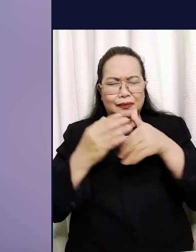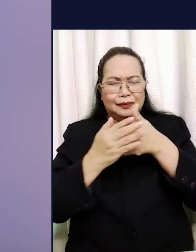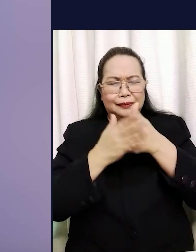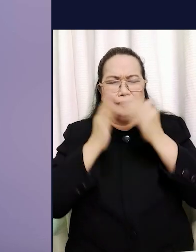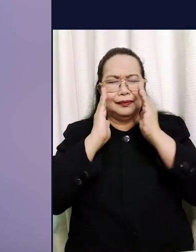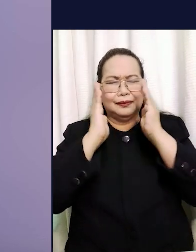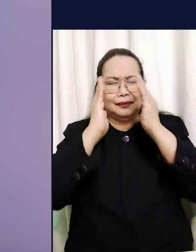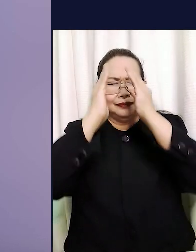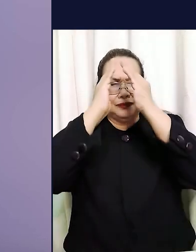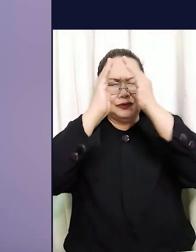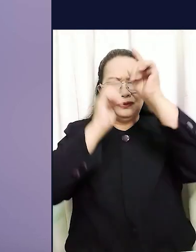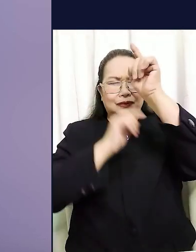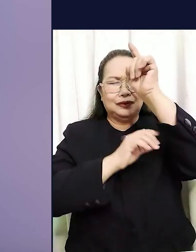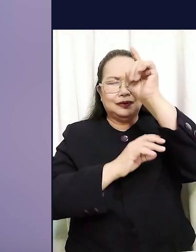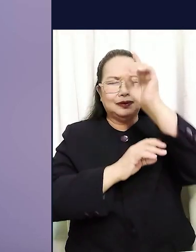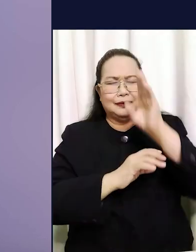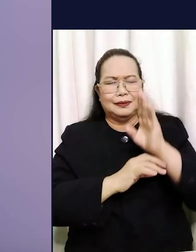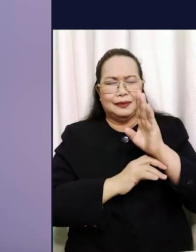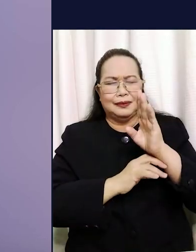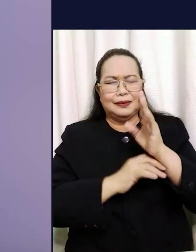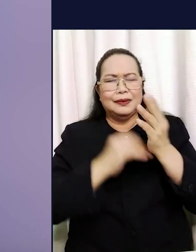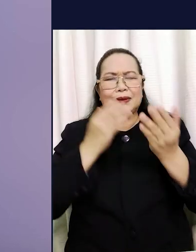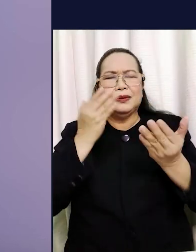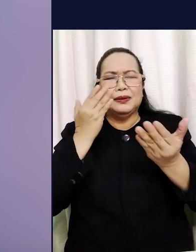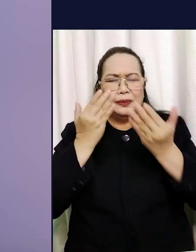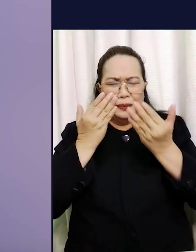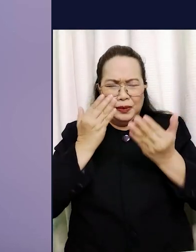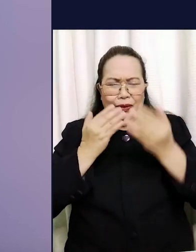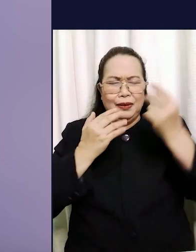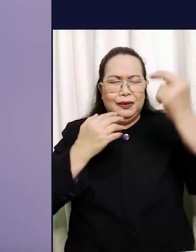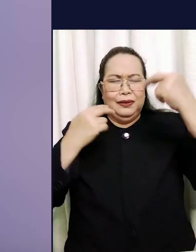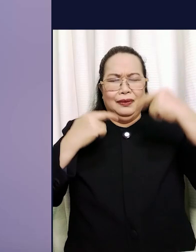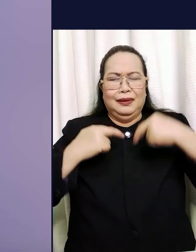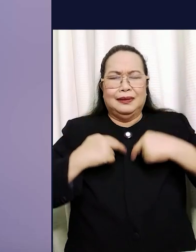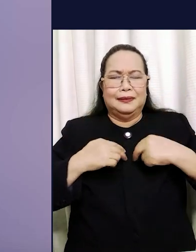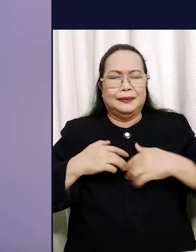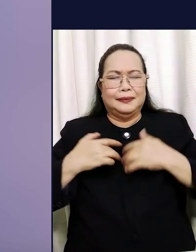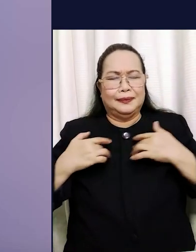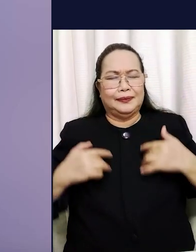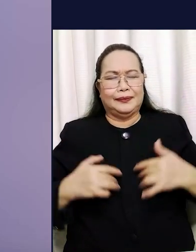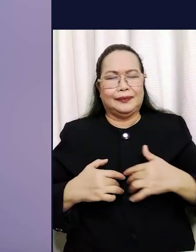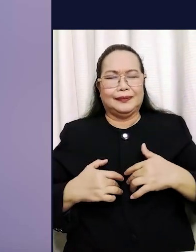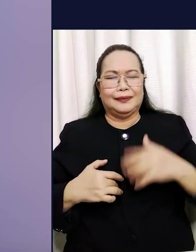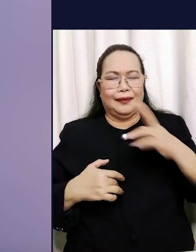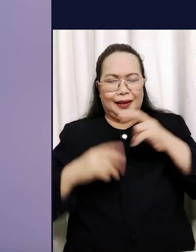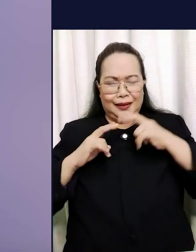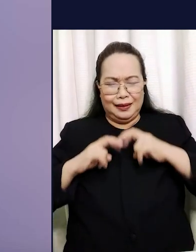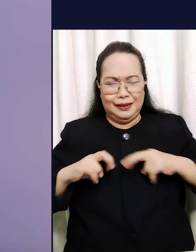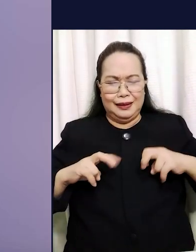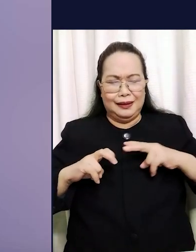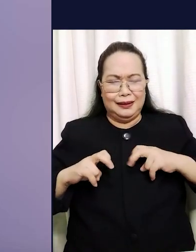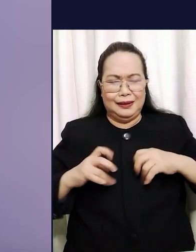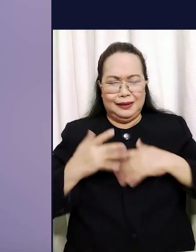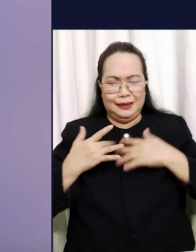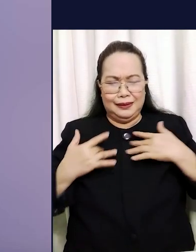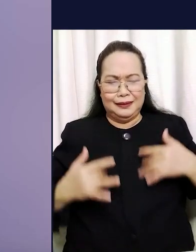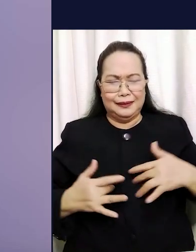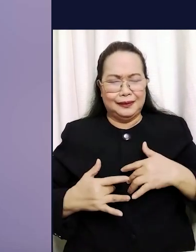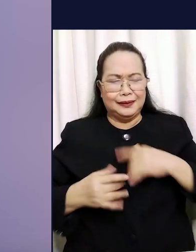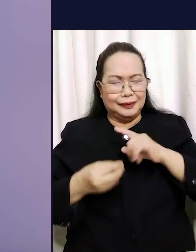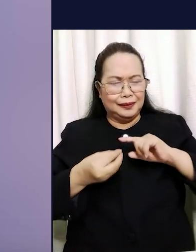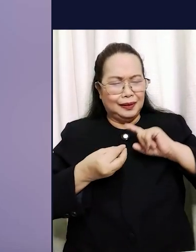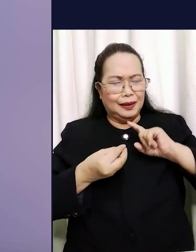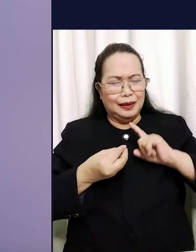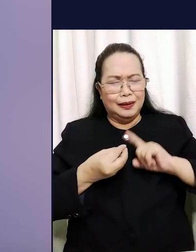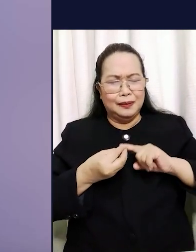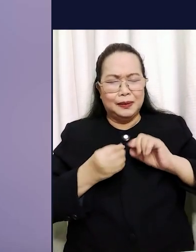our hearts and examine our hearts with regards to the way that we express love towards you